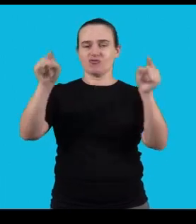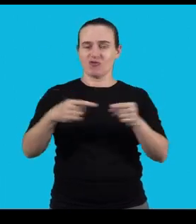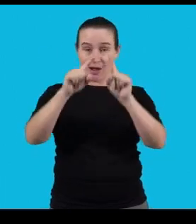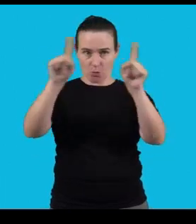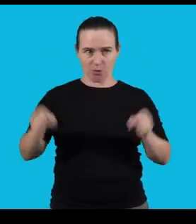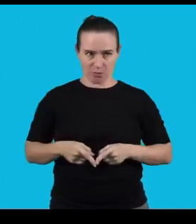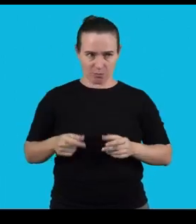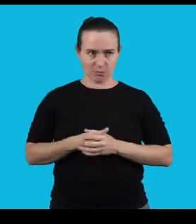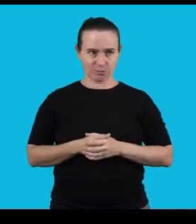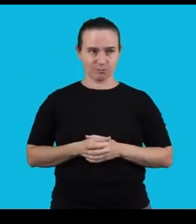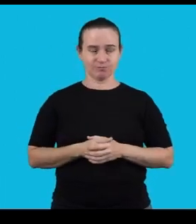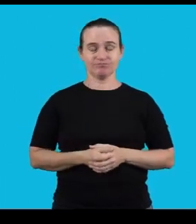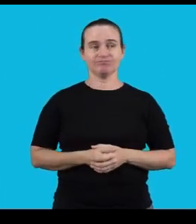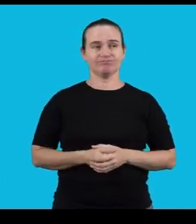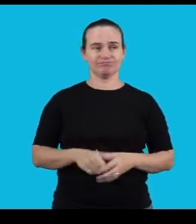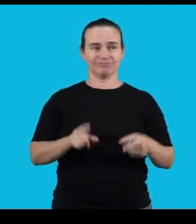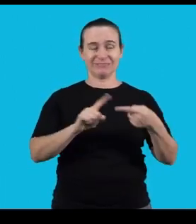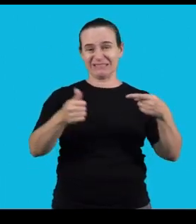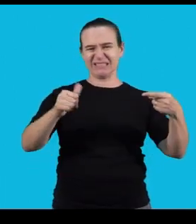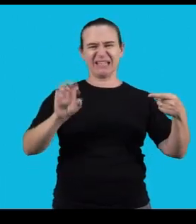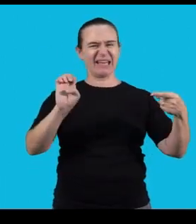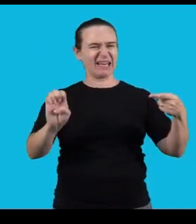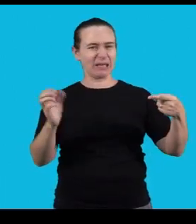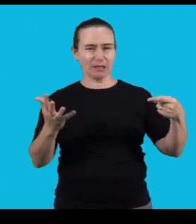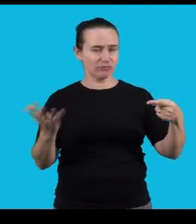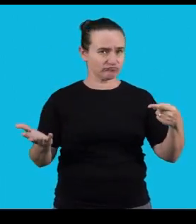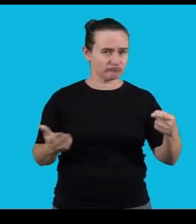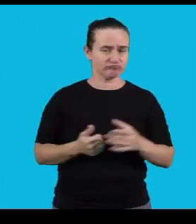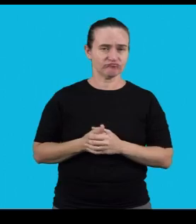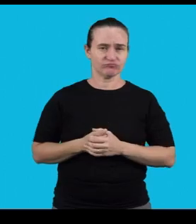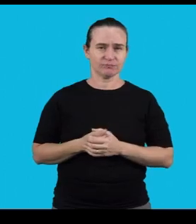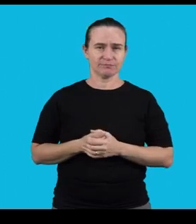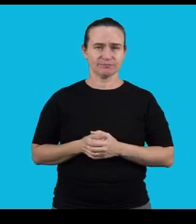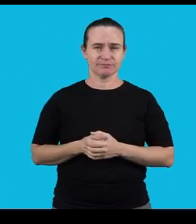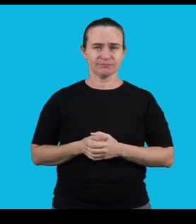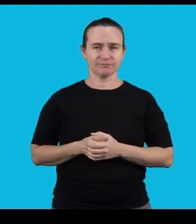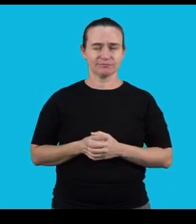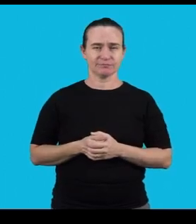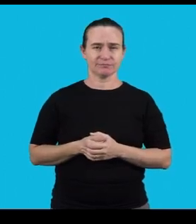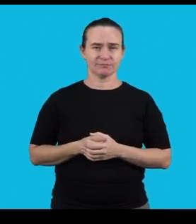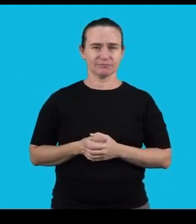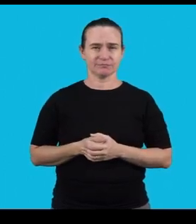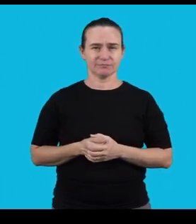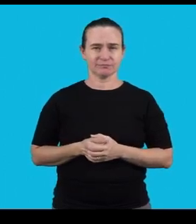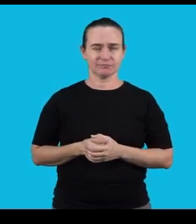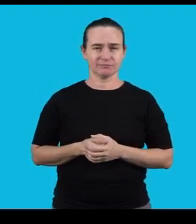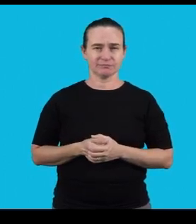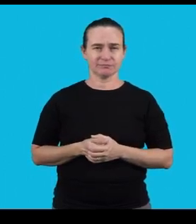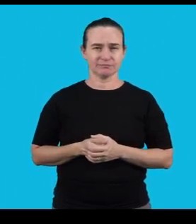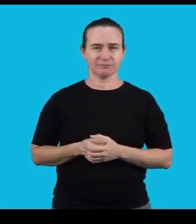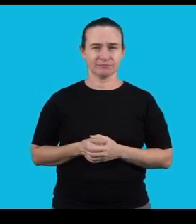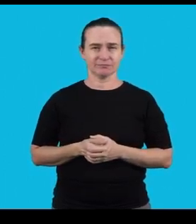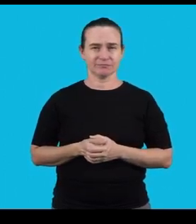window. And identify part E. The part E is the regular one that we see that is looking like